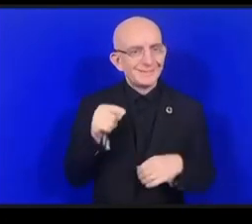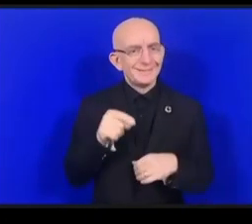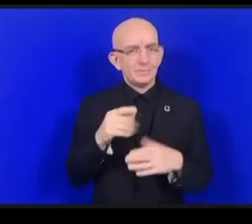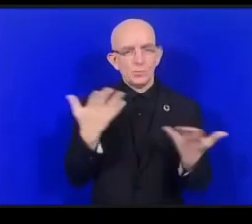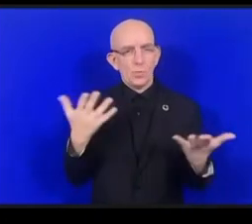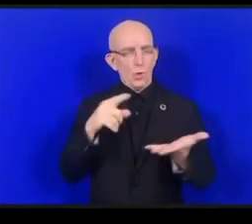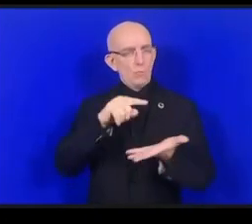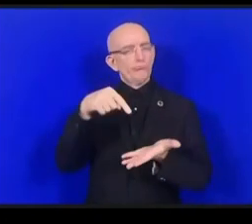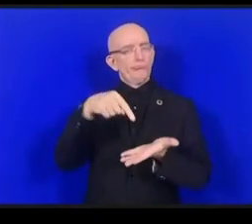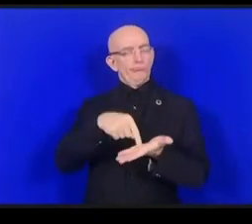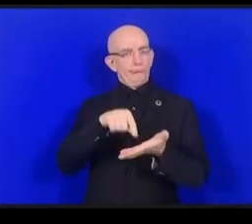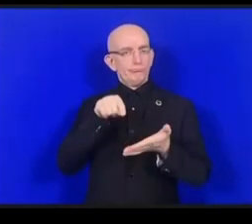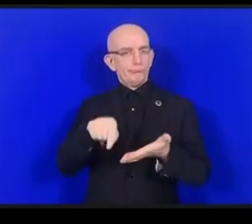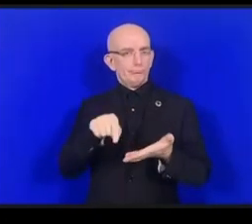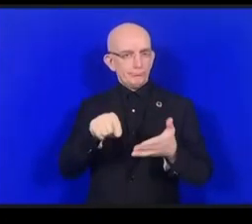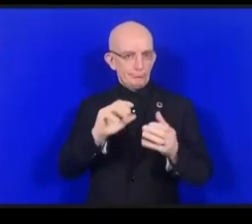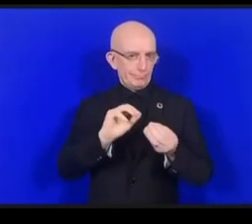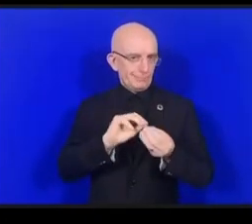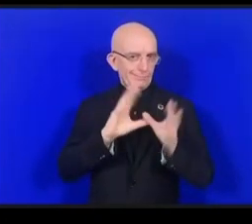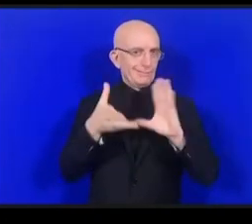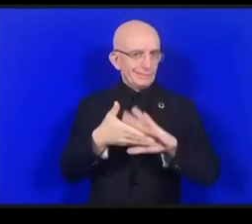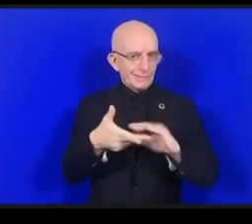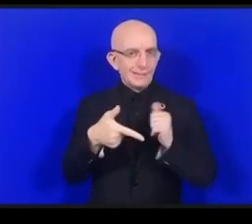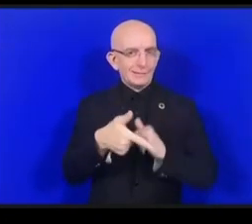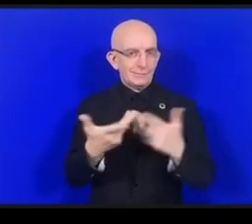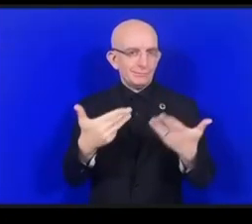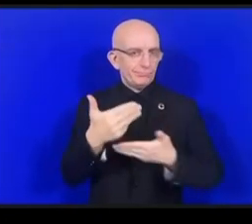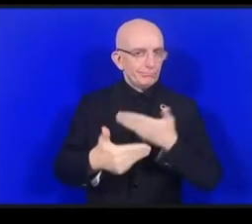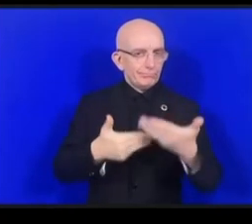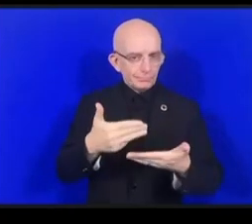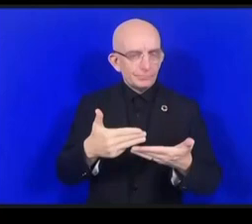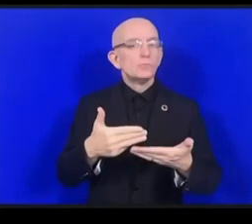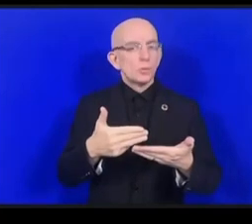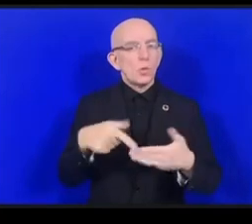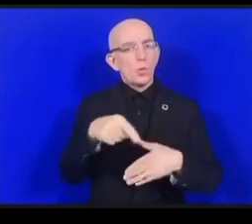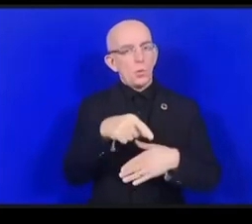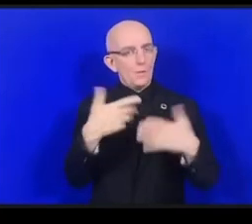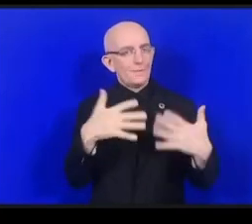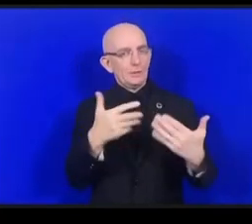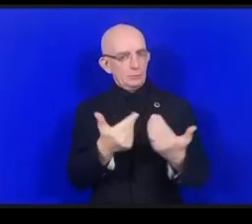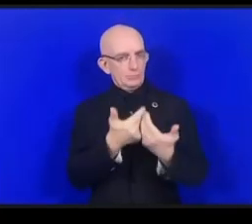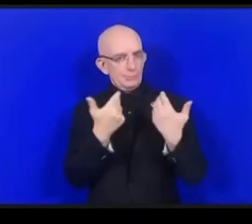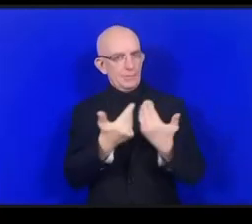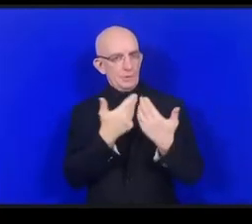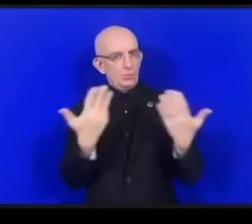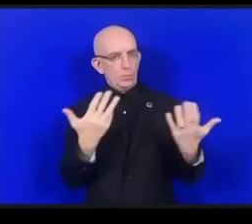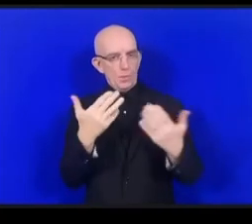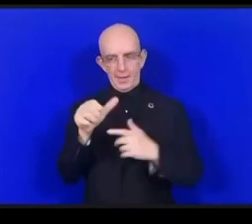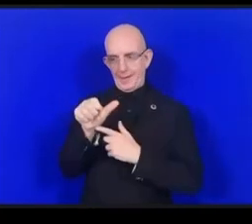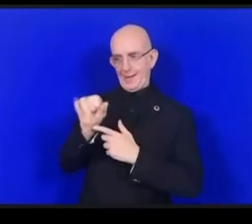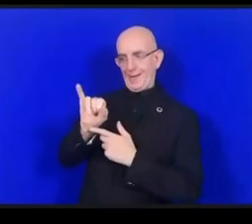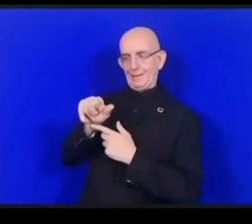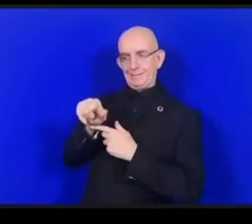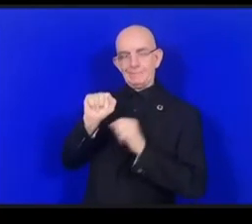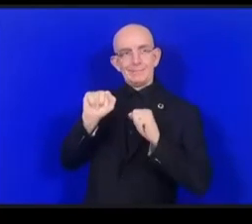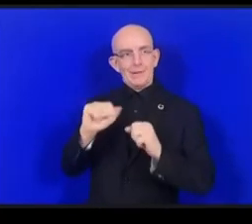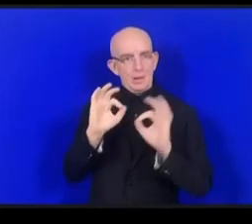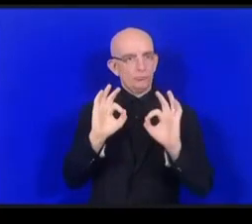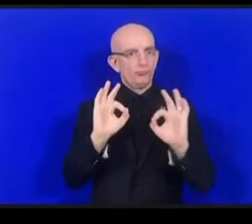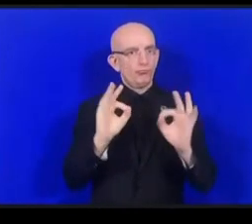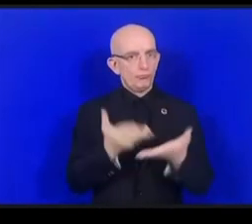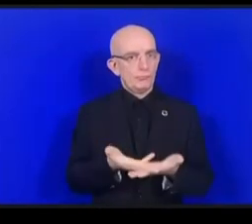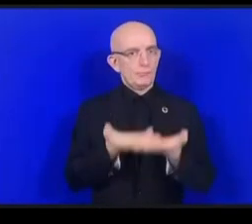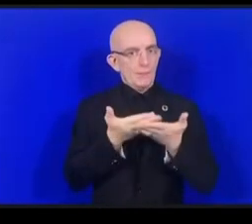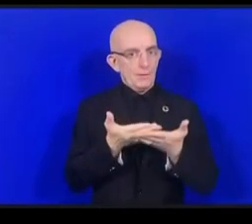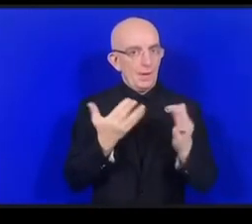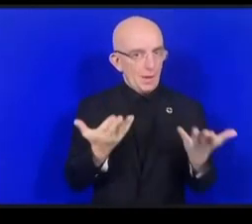maybe it's not so beneficial. Let me now go to Avri Doria, who is here for the Dynamic Coalition